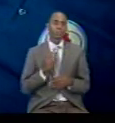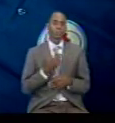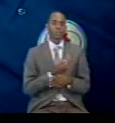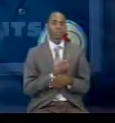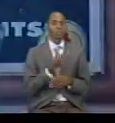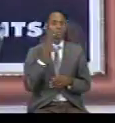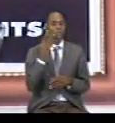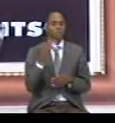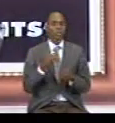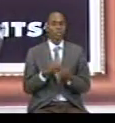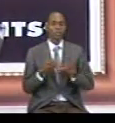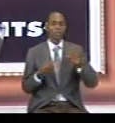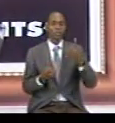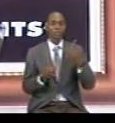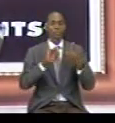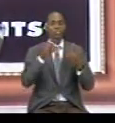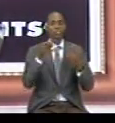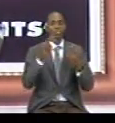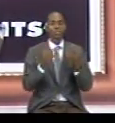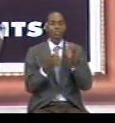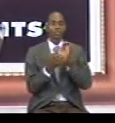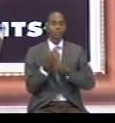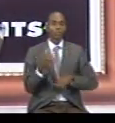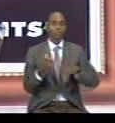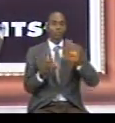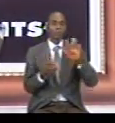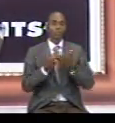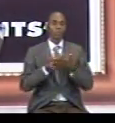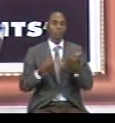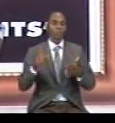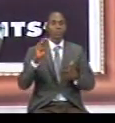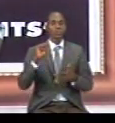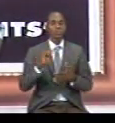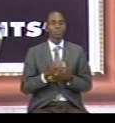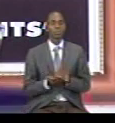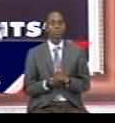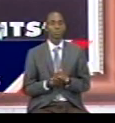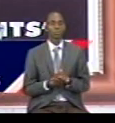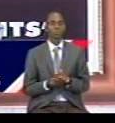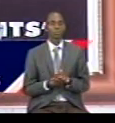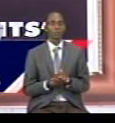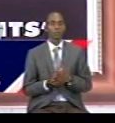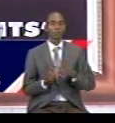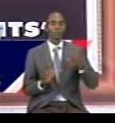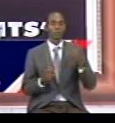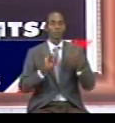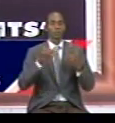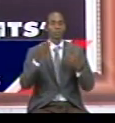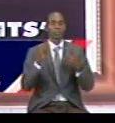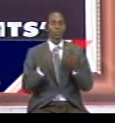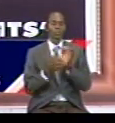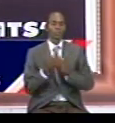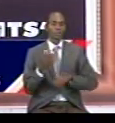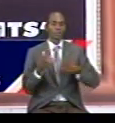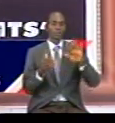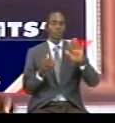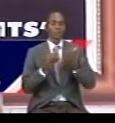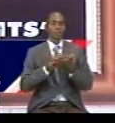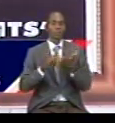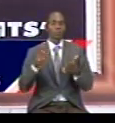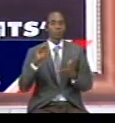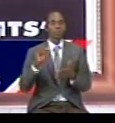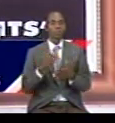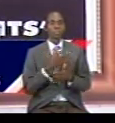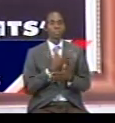5, 1 John chapter 5, I'm reading from verse 14. 1 John chapter 5, verse